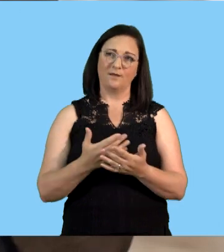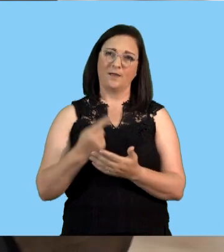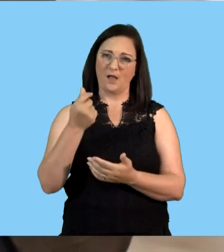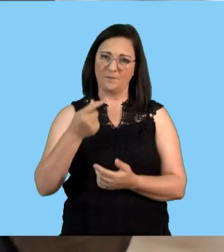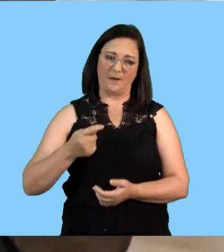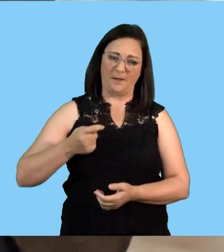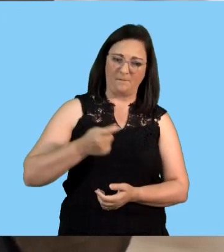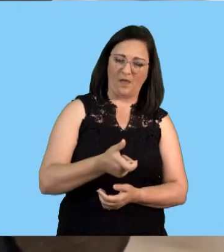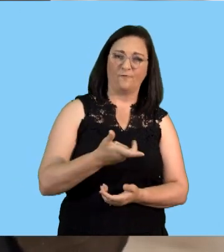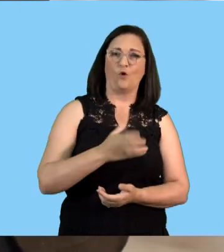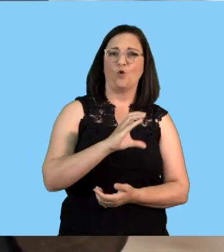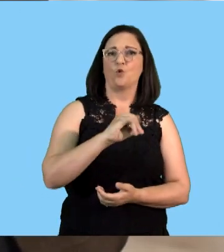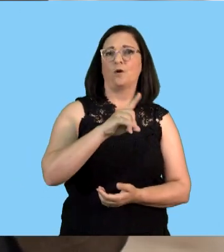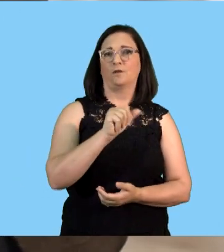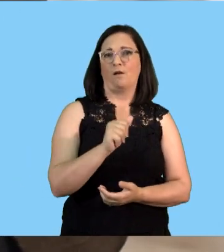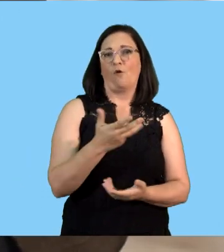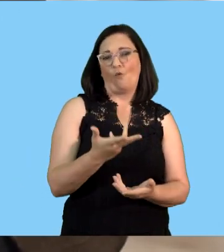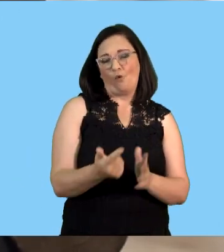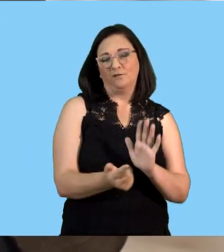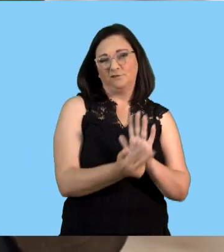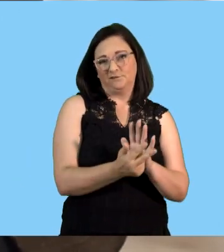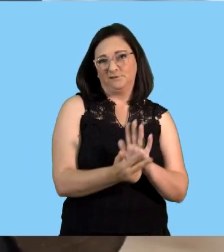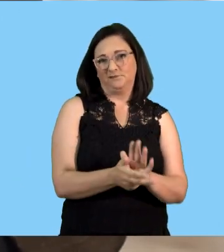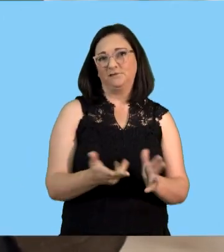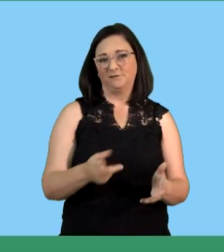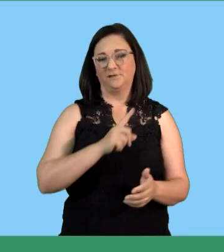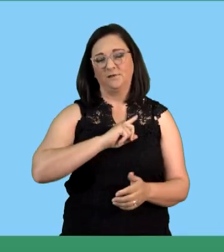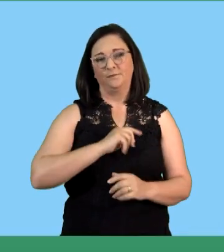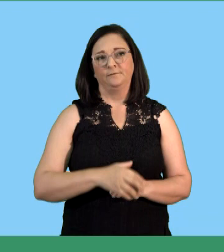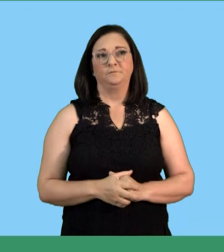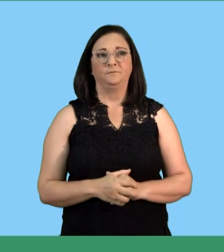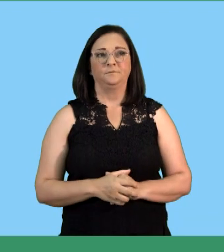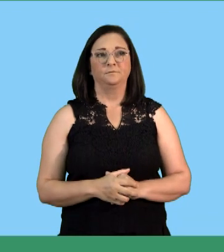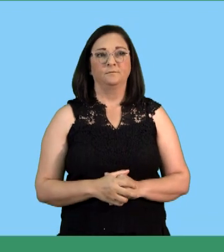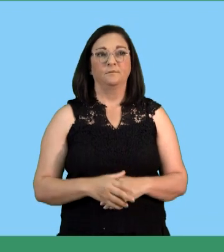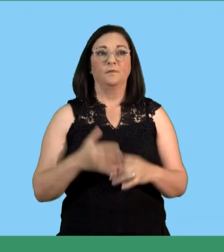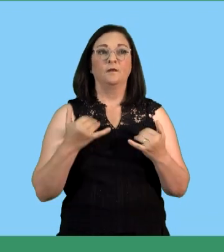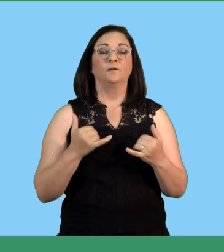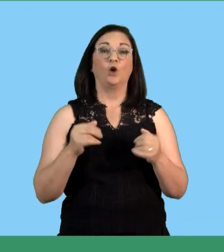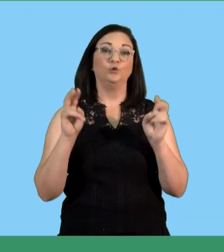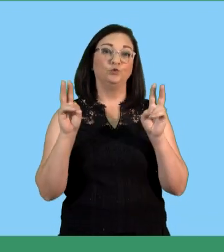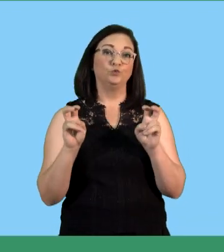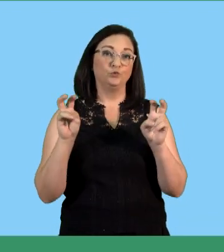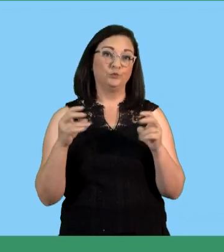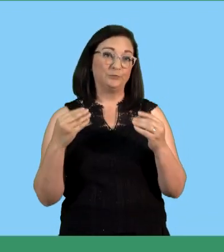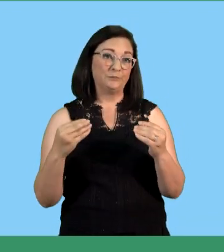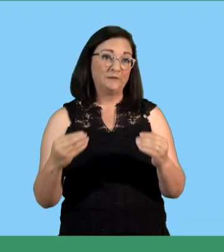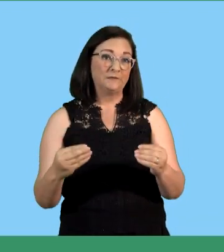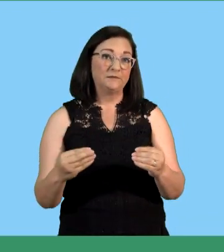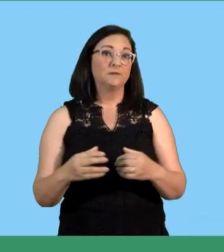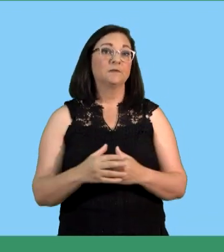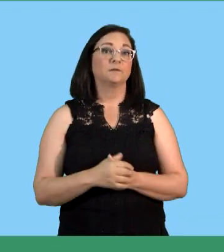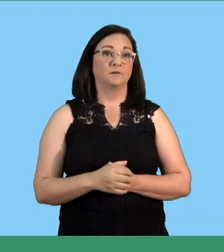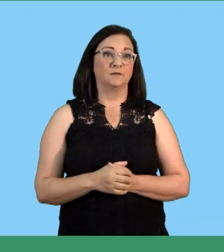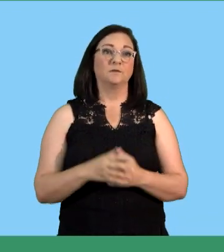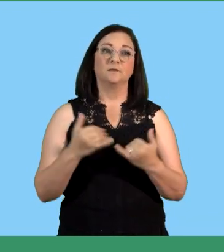compensated according to the COIDA or according to this legislation. All right, so as we are busy with this topic, these are the new words that